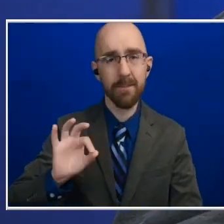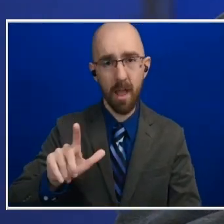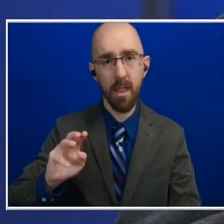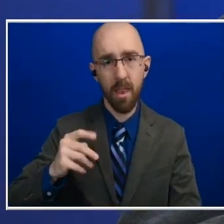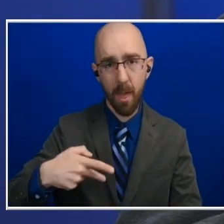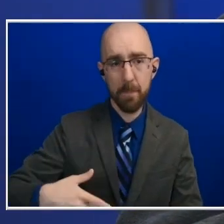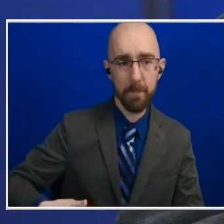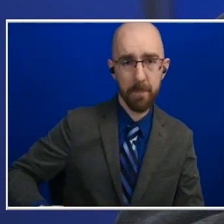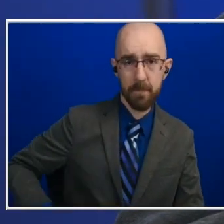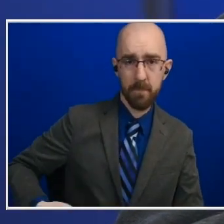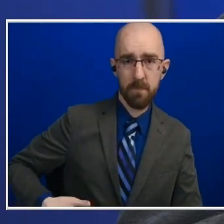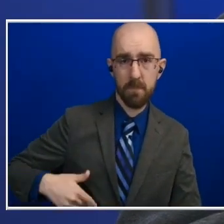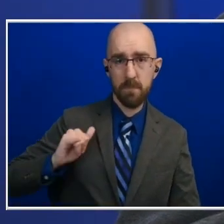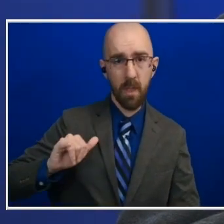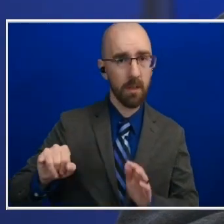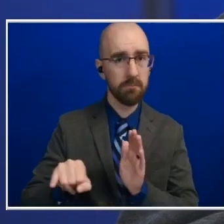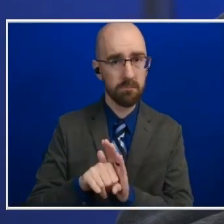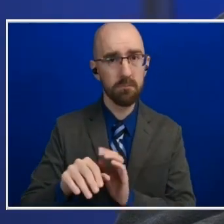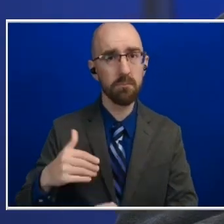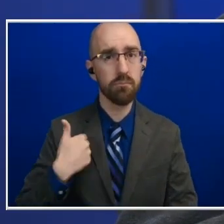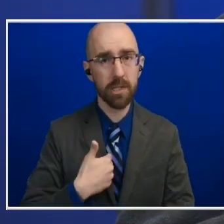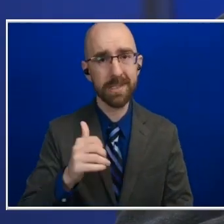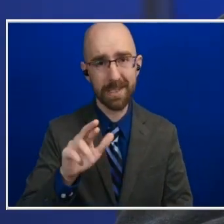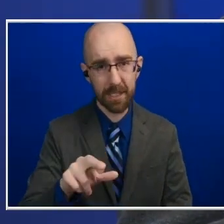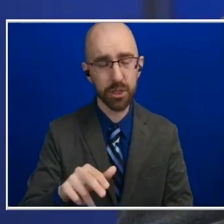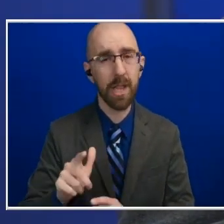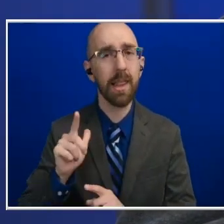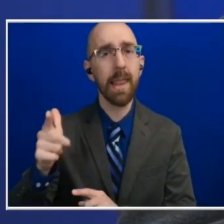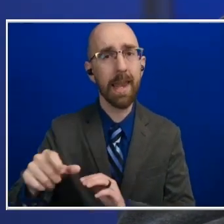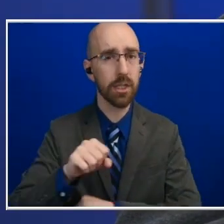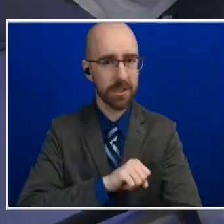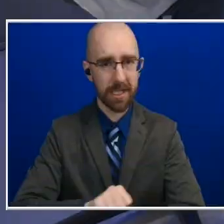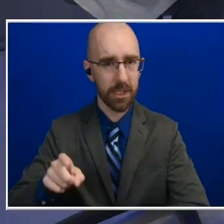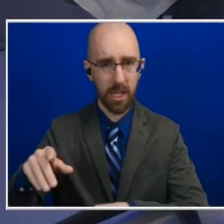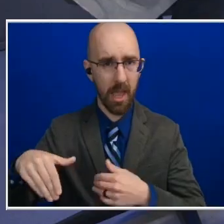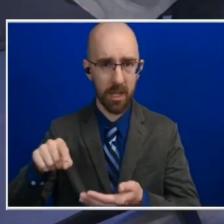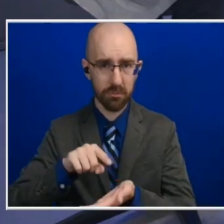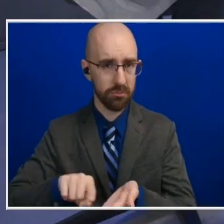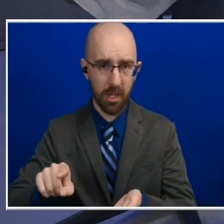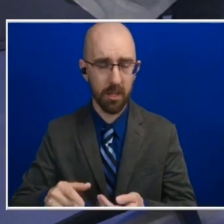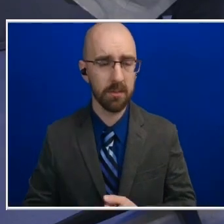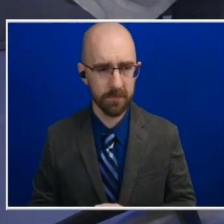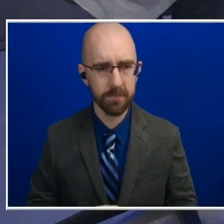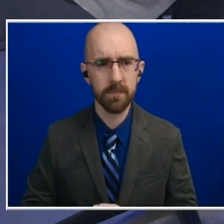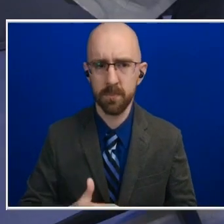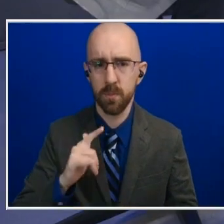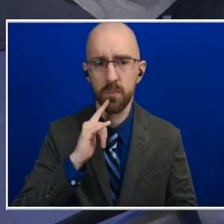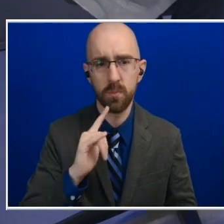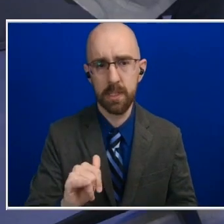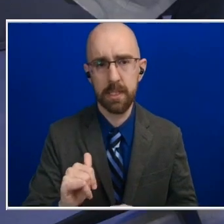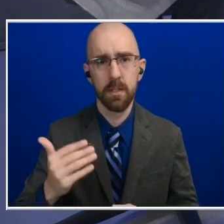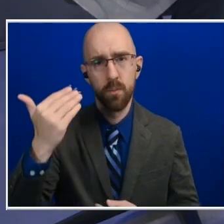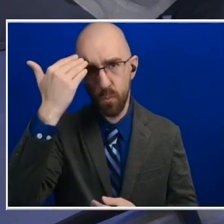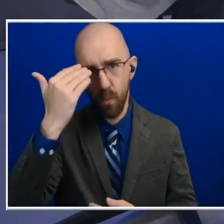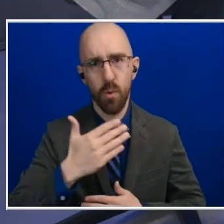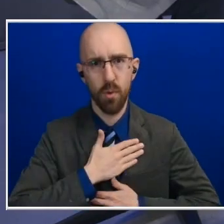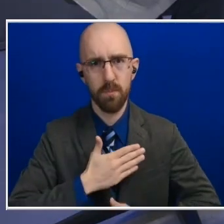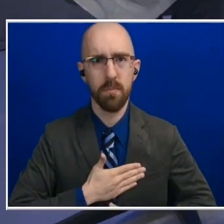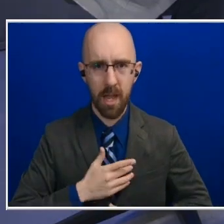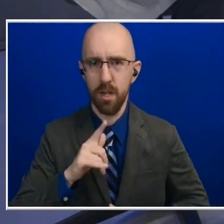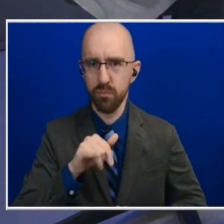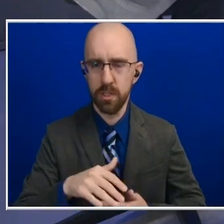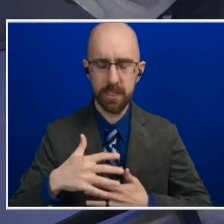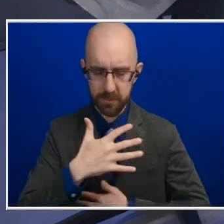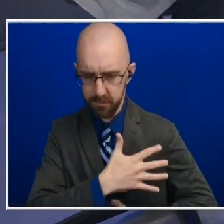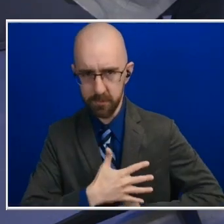breast cancer, and in later stages because they never got it checked. So really know your body. body. Really check and ask lots of